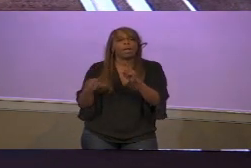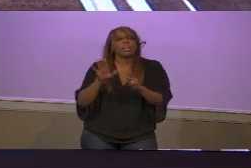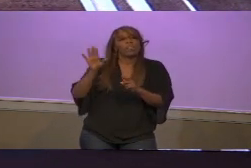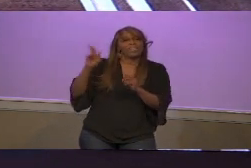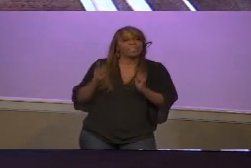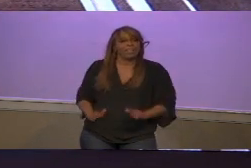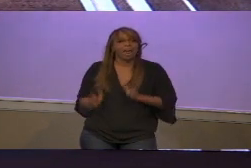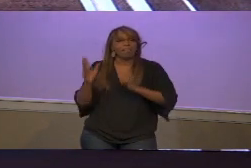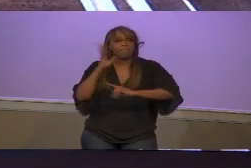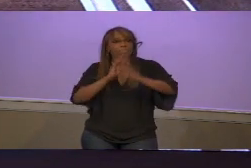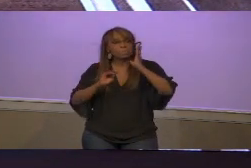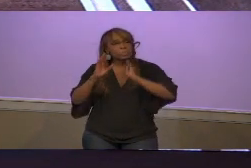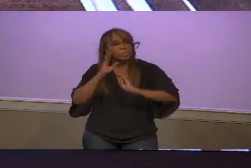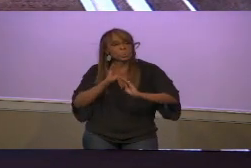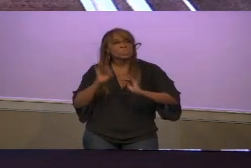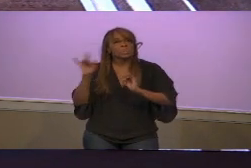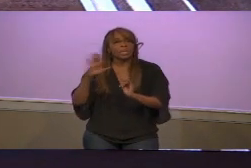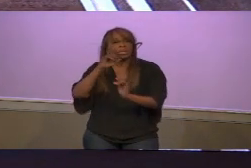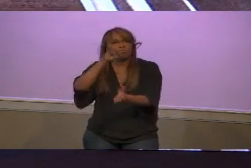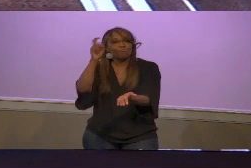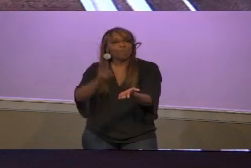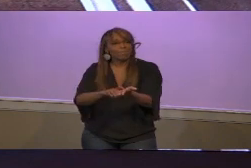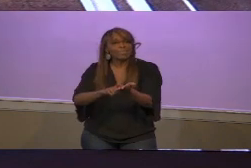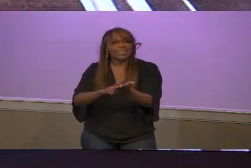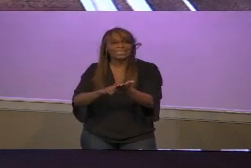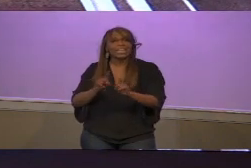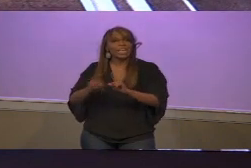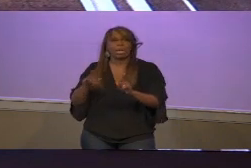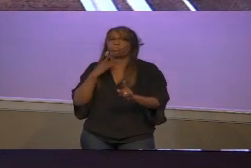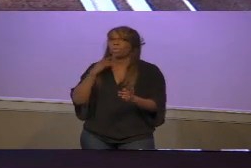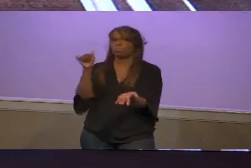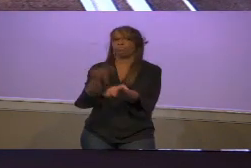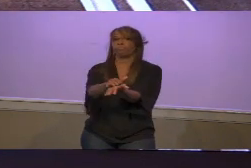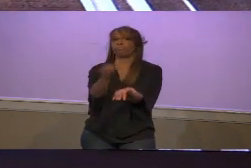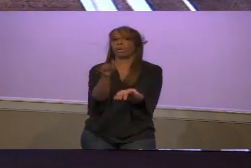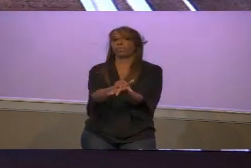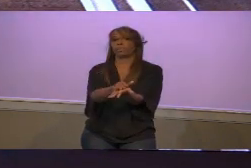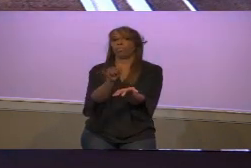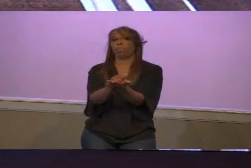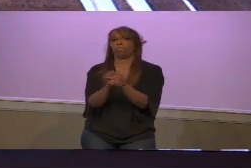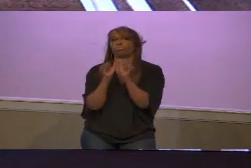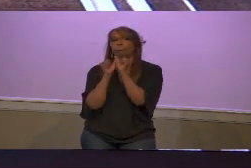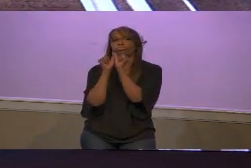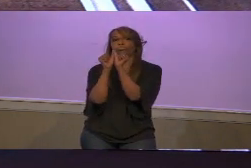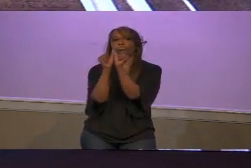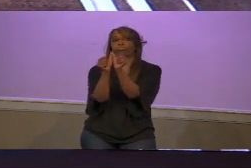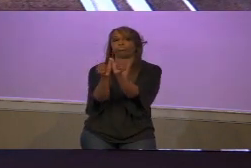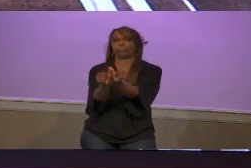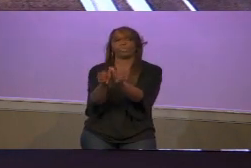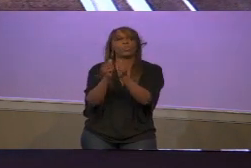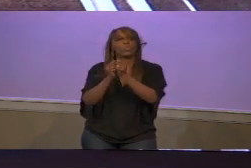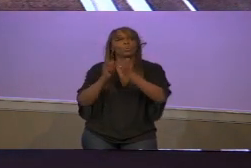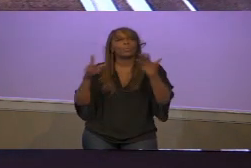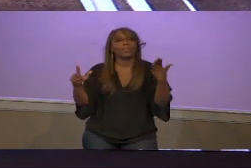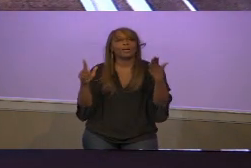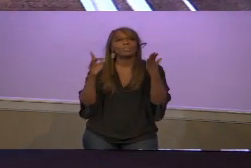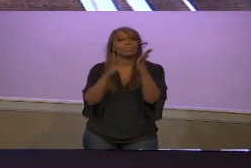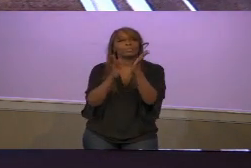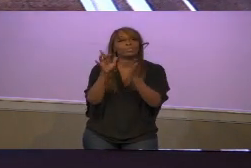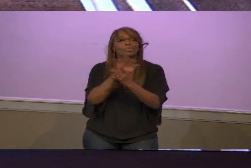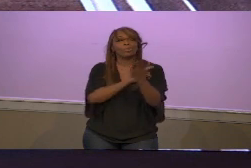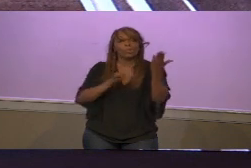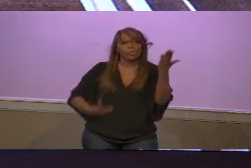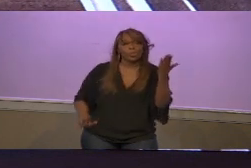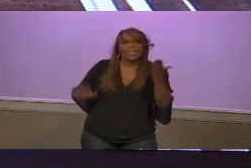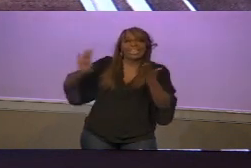past and recognizes that it would have been impossible to navigate through without the help of the